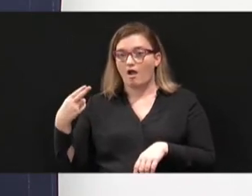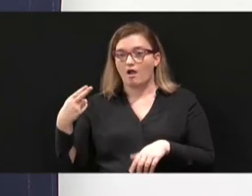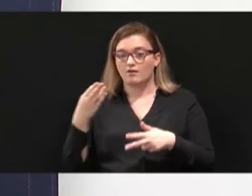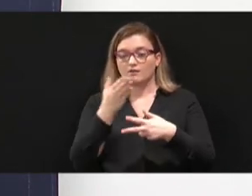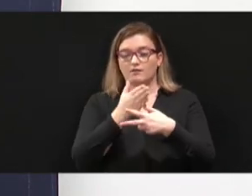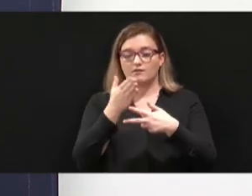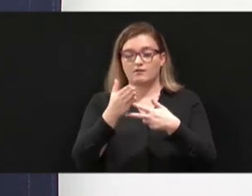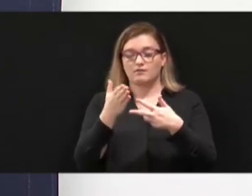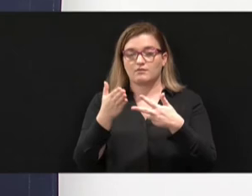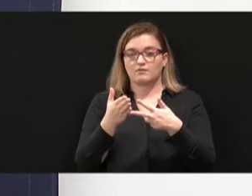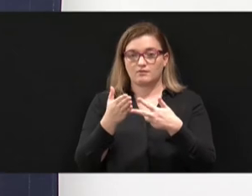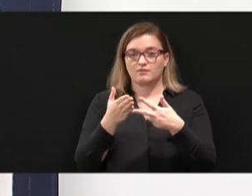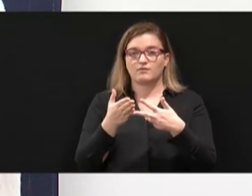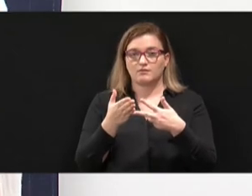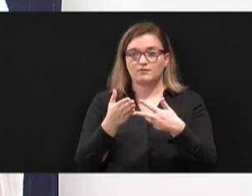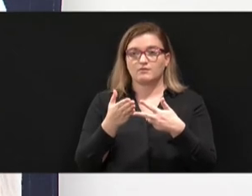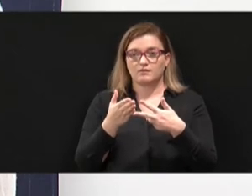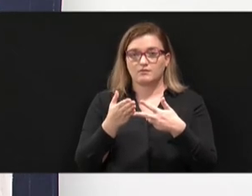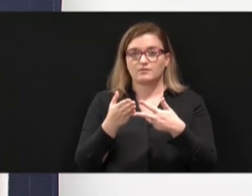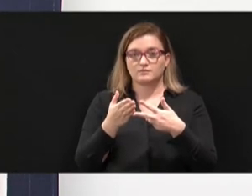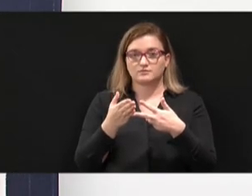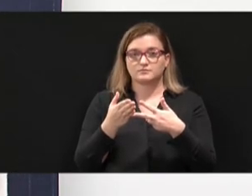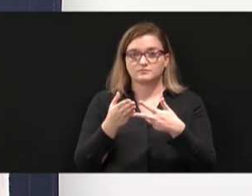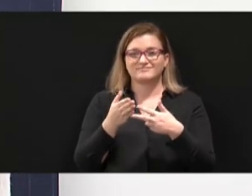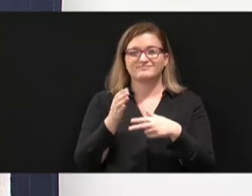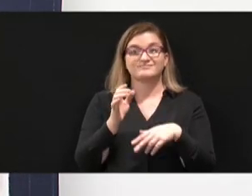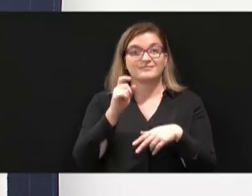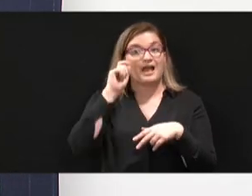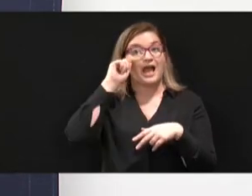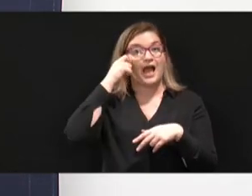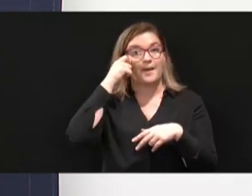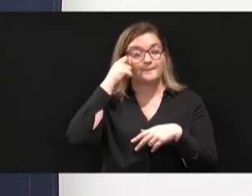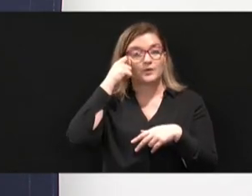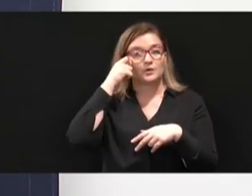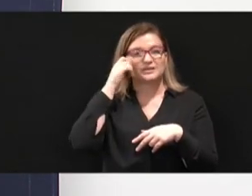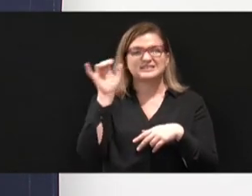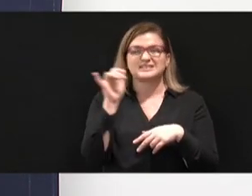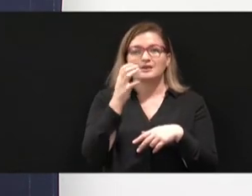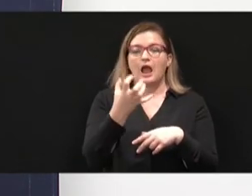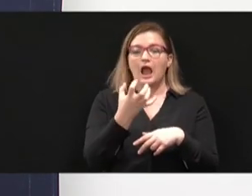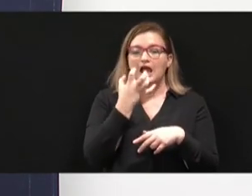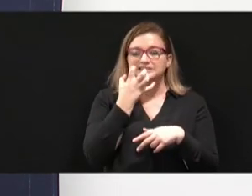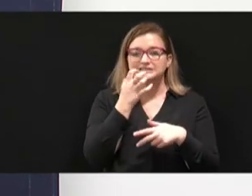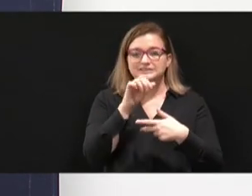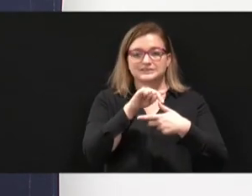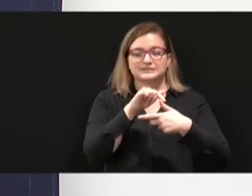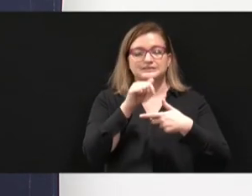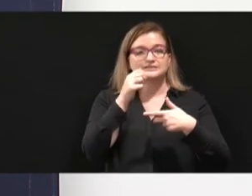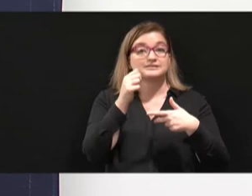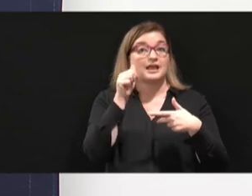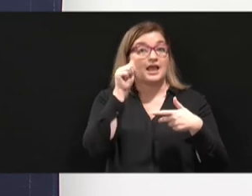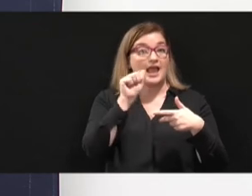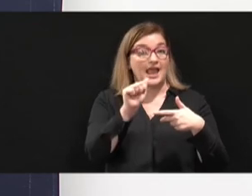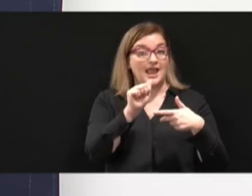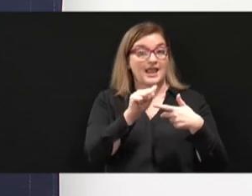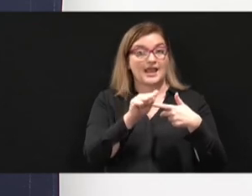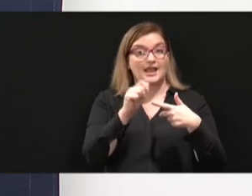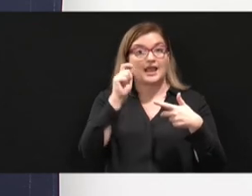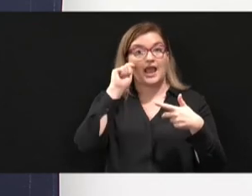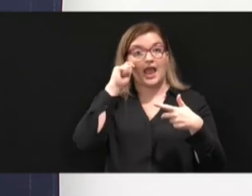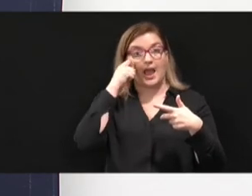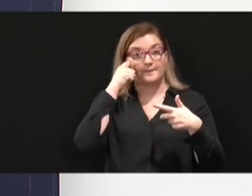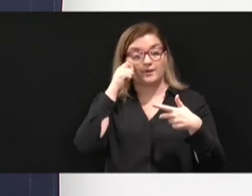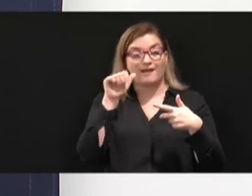Okay, for the apple, the key word is like we're going to take a bite of an apple. Ah. So, A, ah,